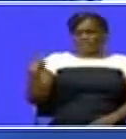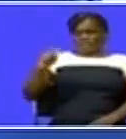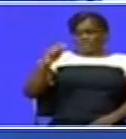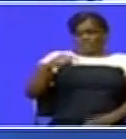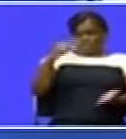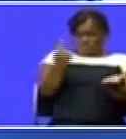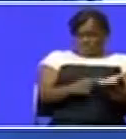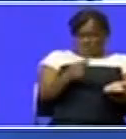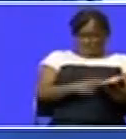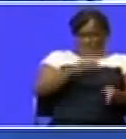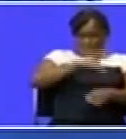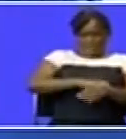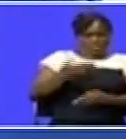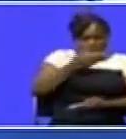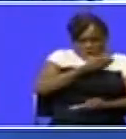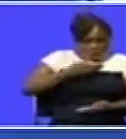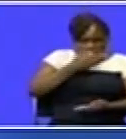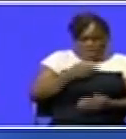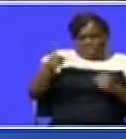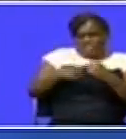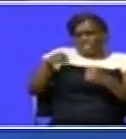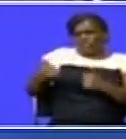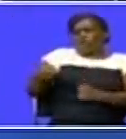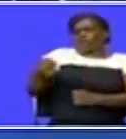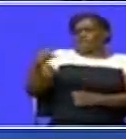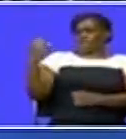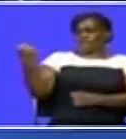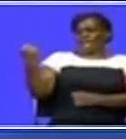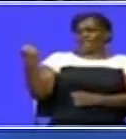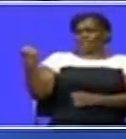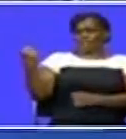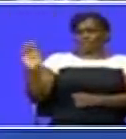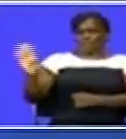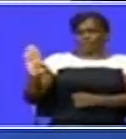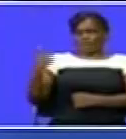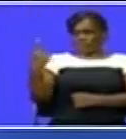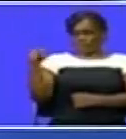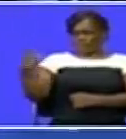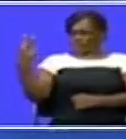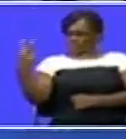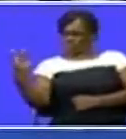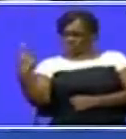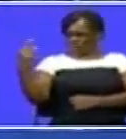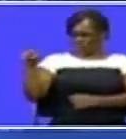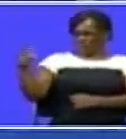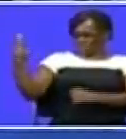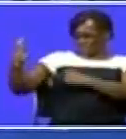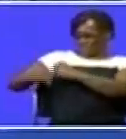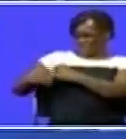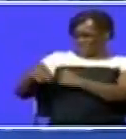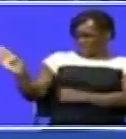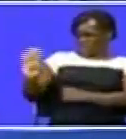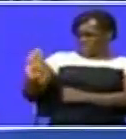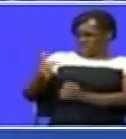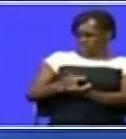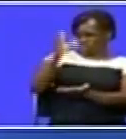Uganda's discovery of some 6.5 billion barrels worth of oil, with between 1.2 and 1.7 billion